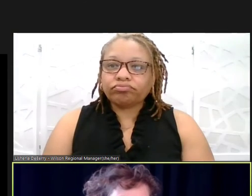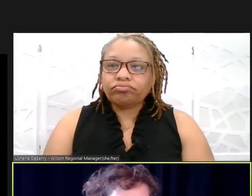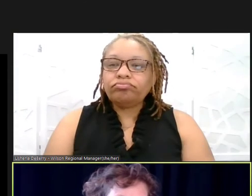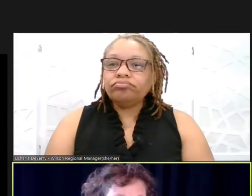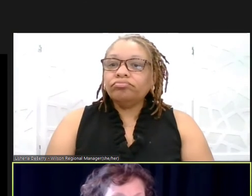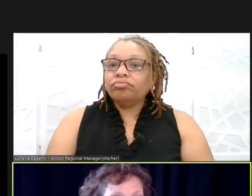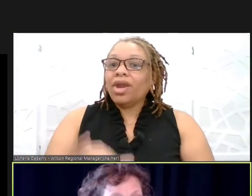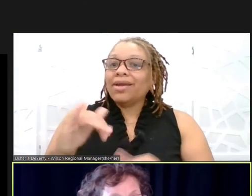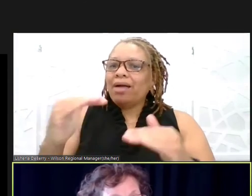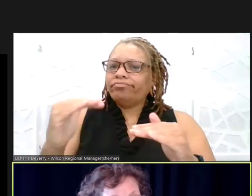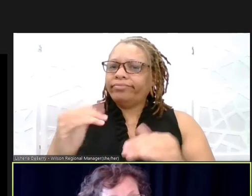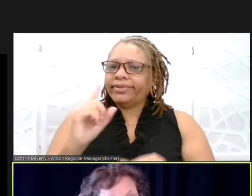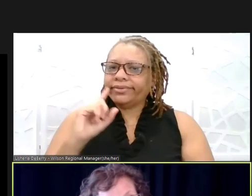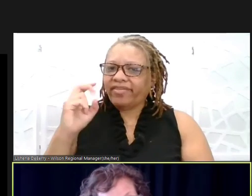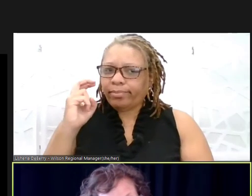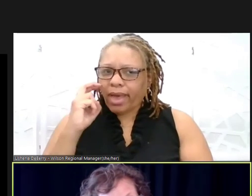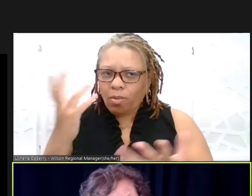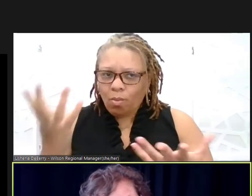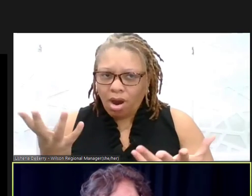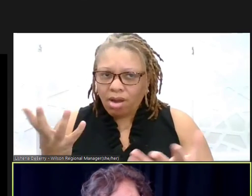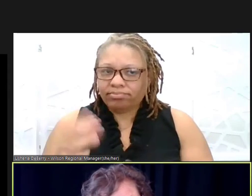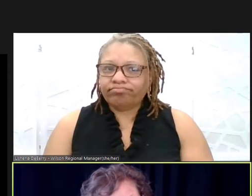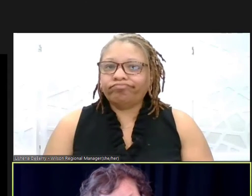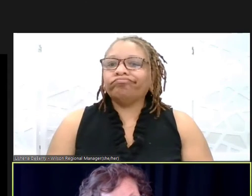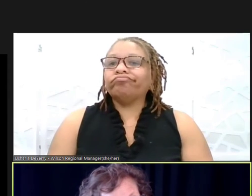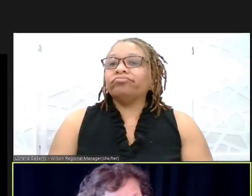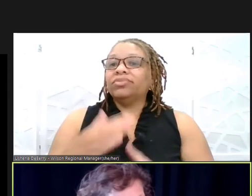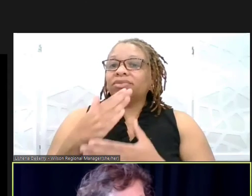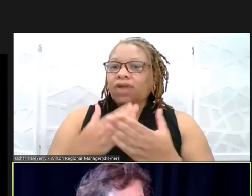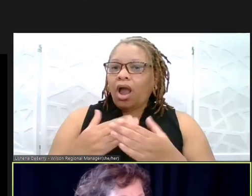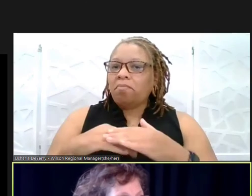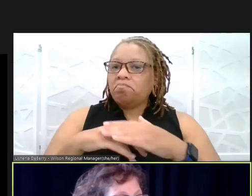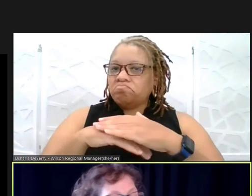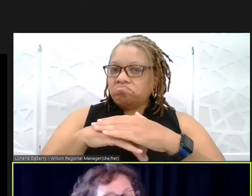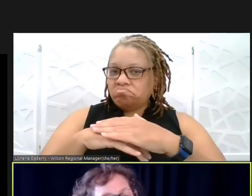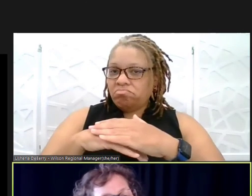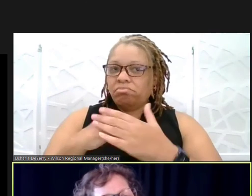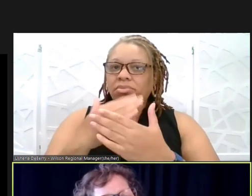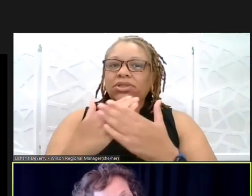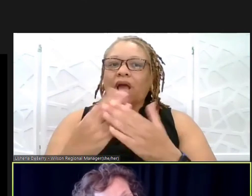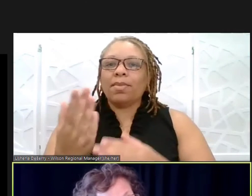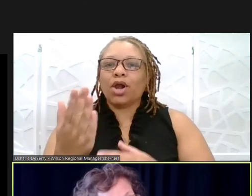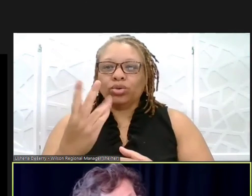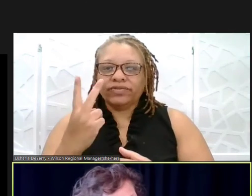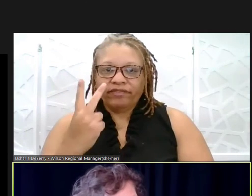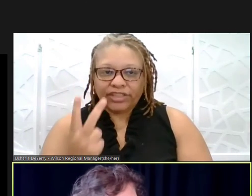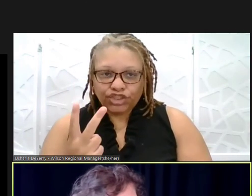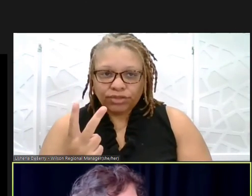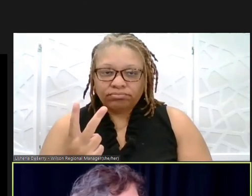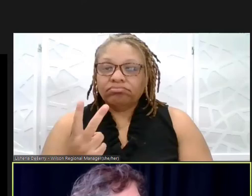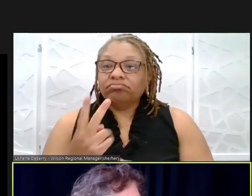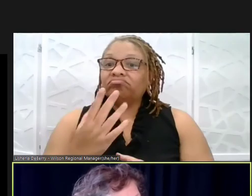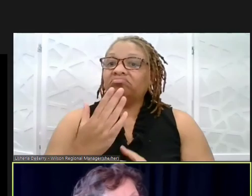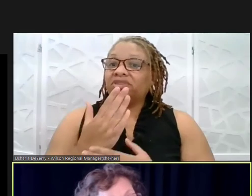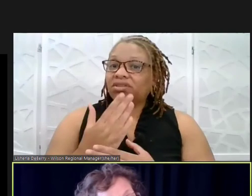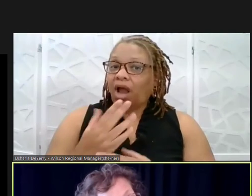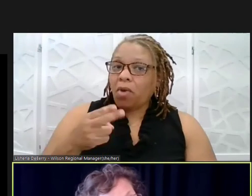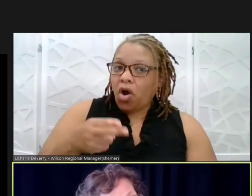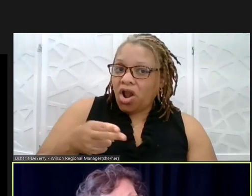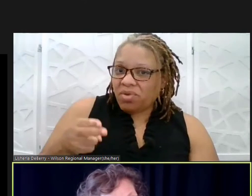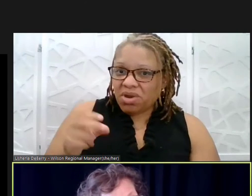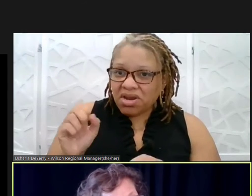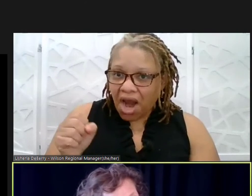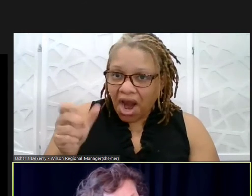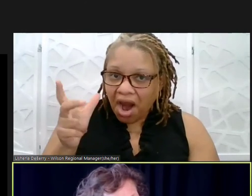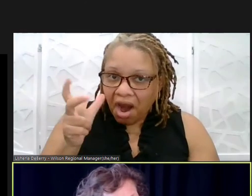and others don't. Again, it depends on where they grew up and their educational background. When talking about deaf-blind people, some